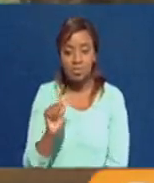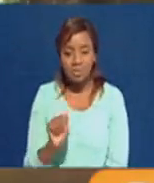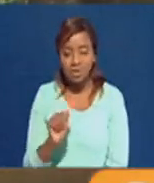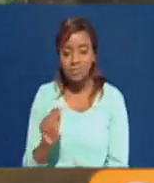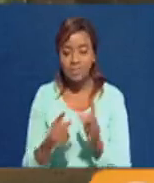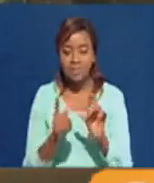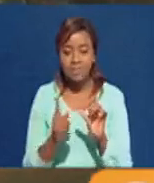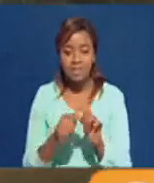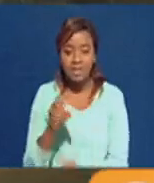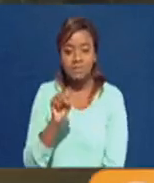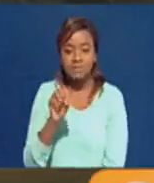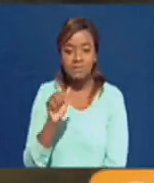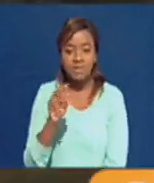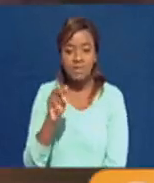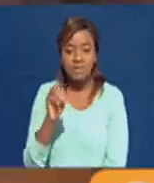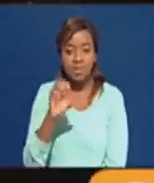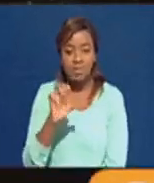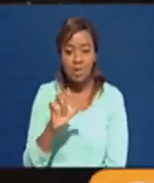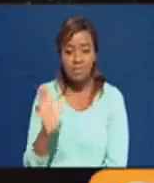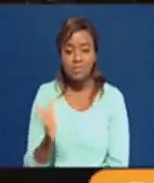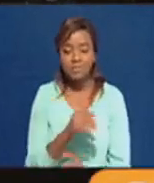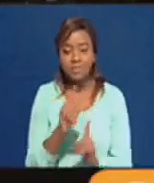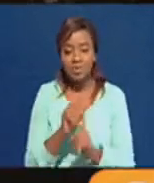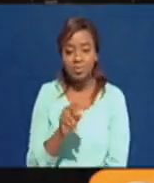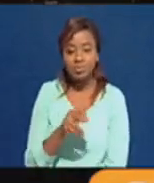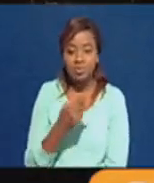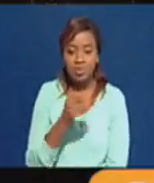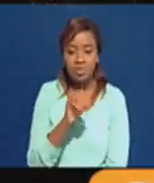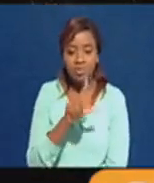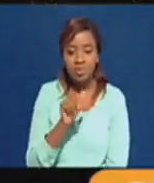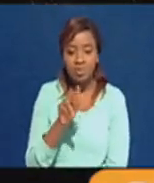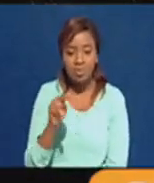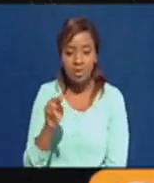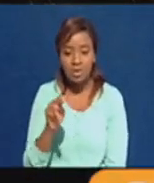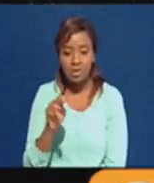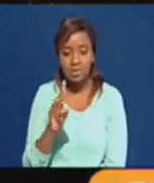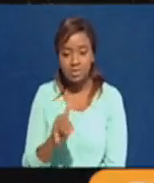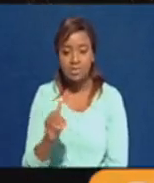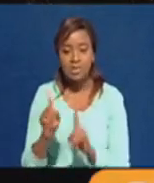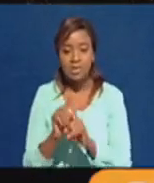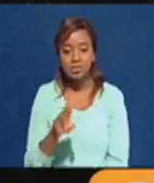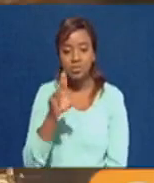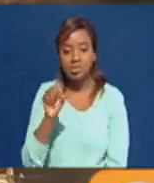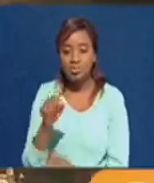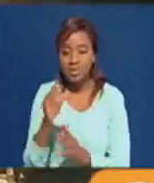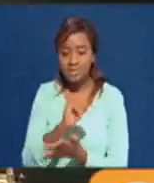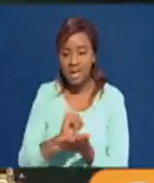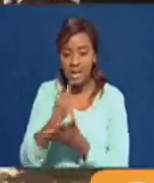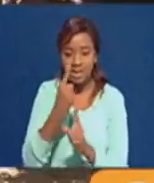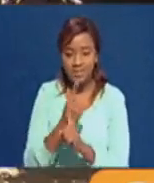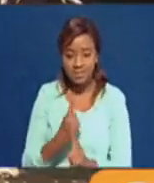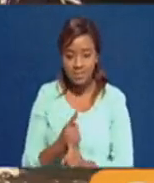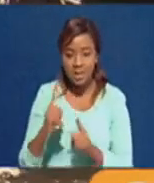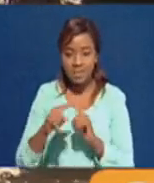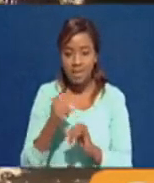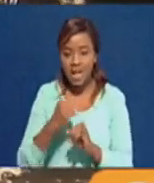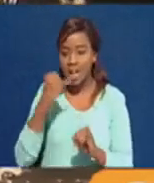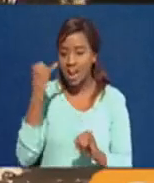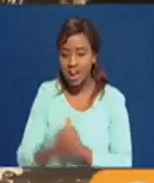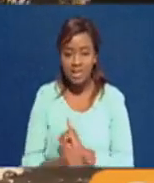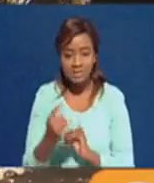will be Baker Island and Howland Island, two unoccupied U.S. islands in the Pacific, but the last occupied territory to